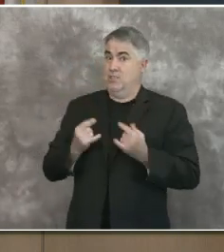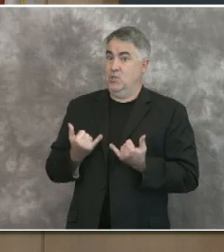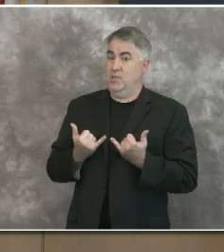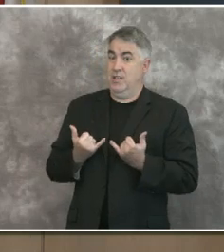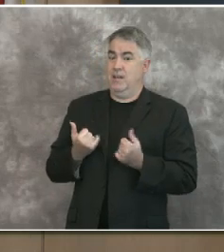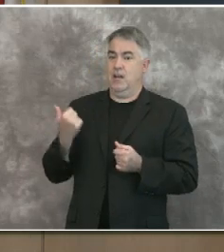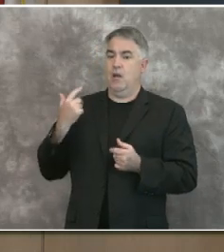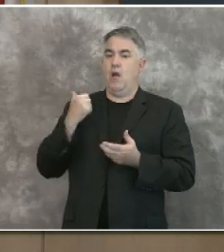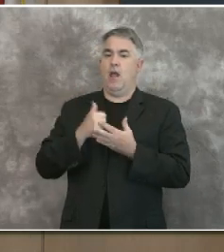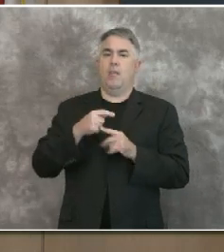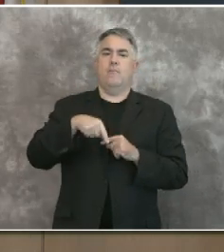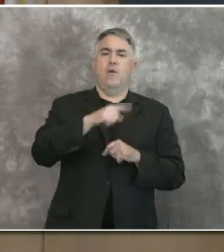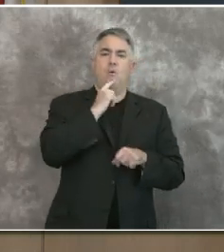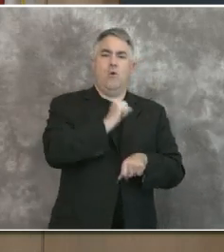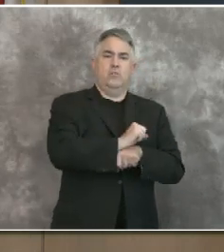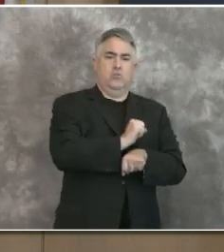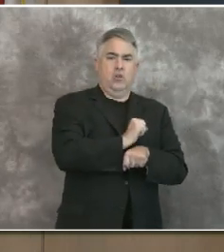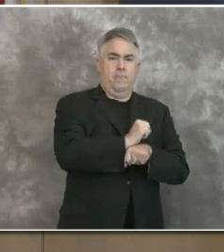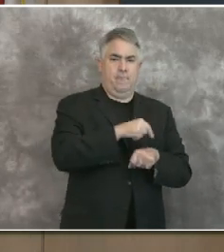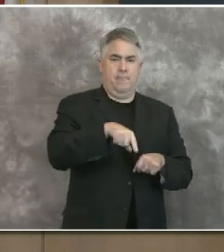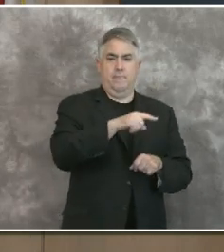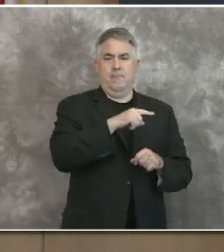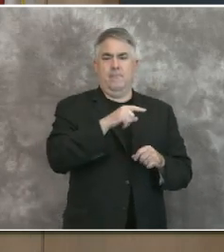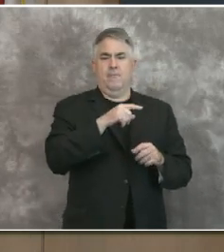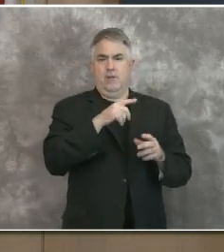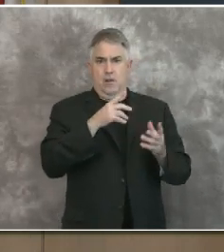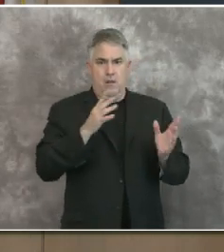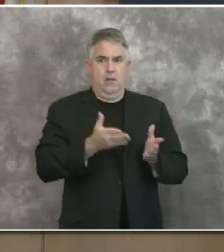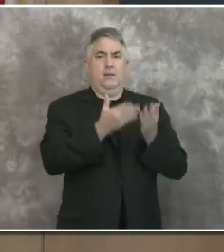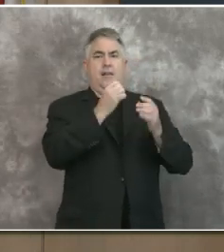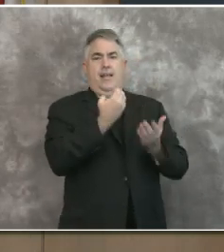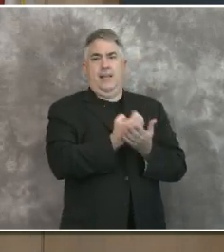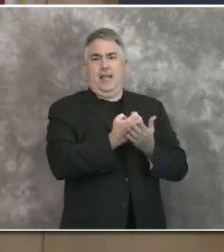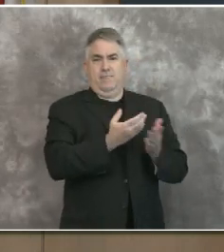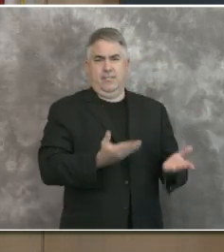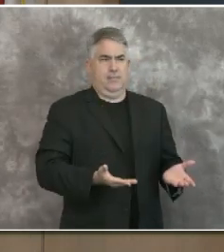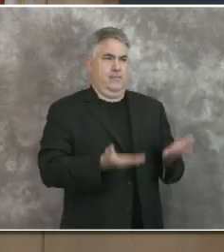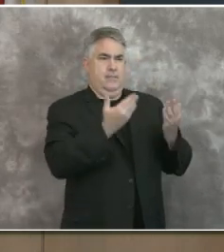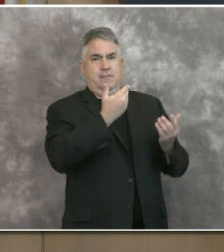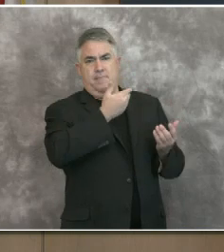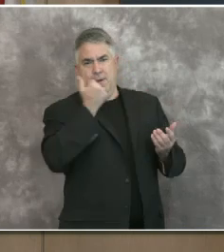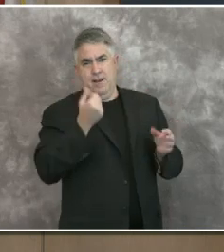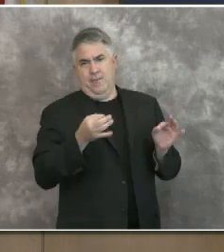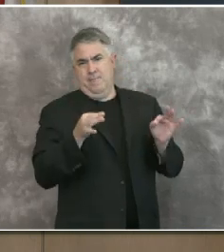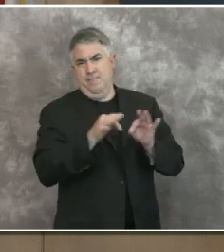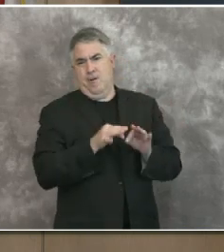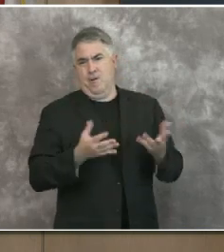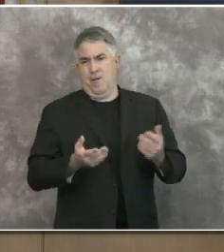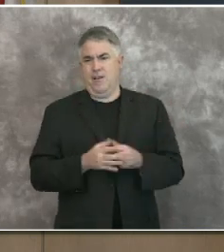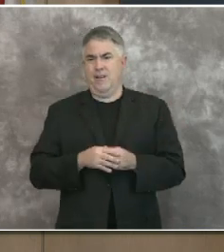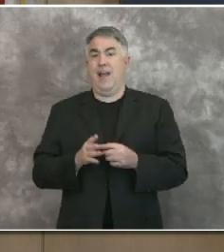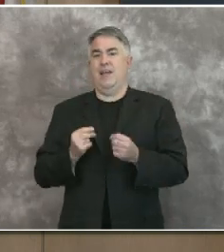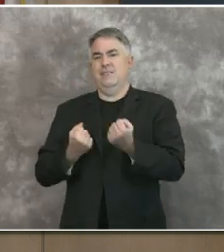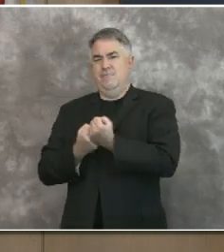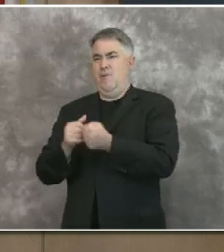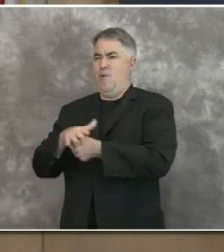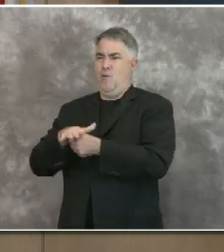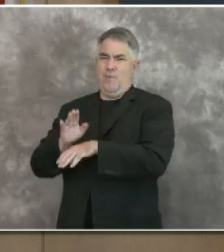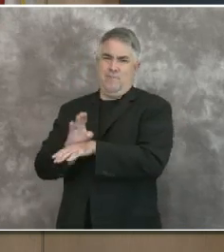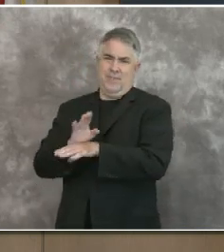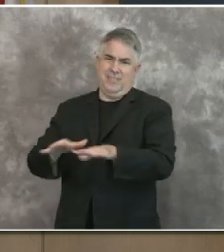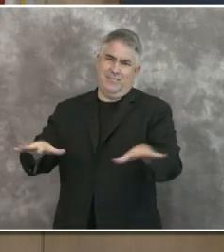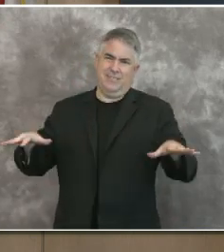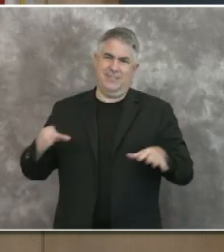jobs and allow people to boost the economy by supporting their local businesses. It's also a huge